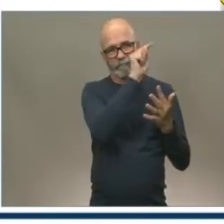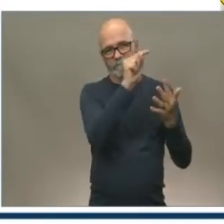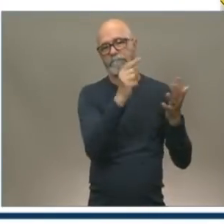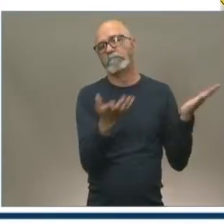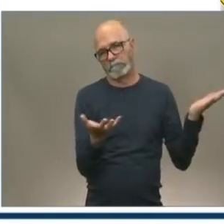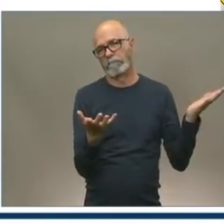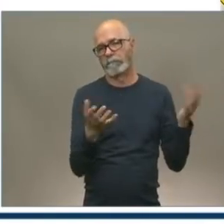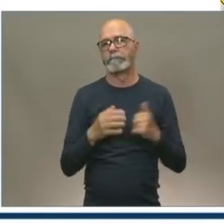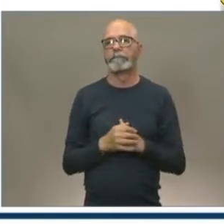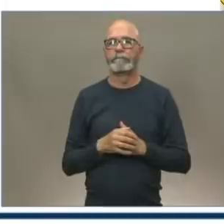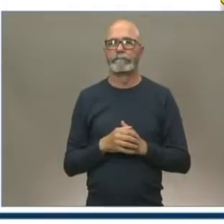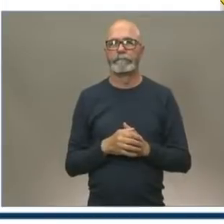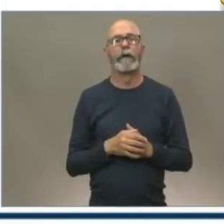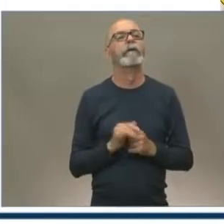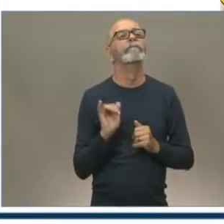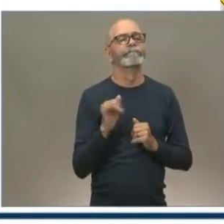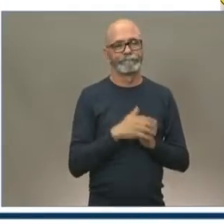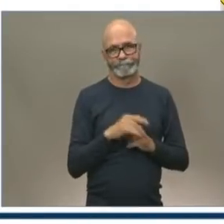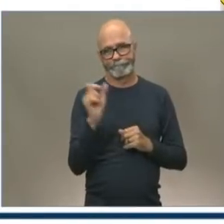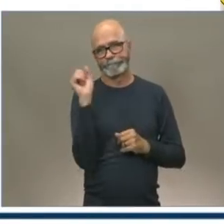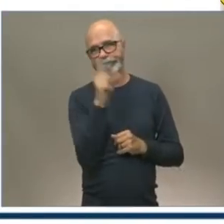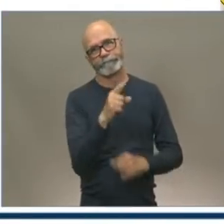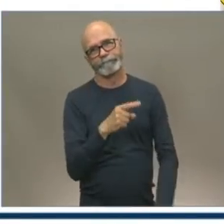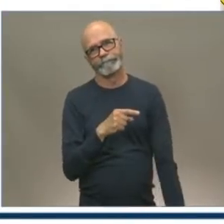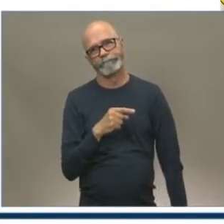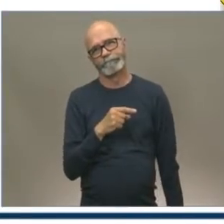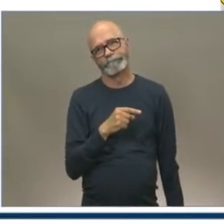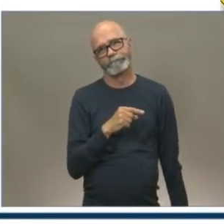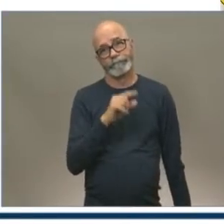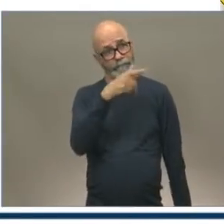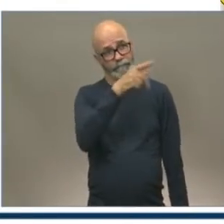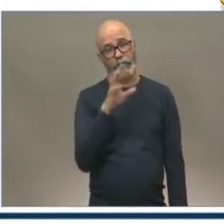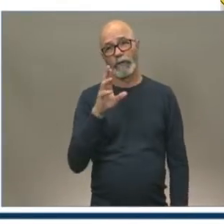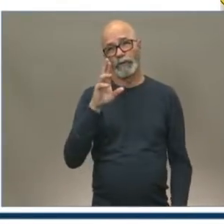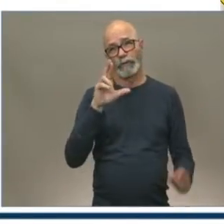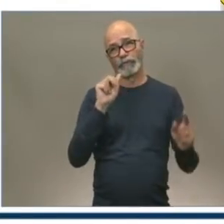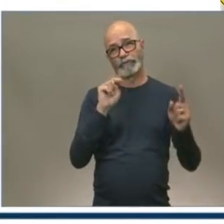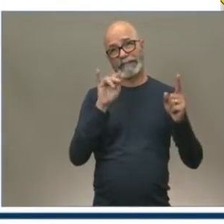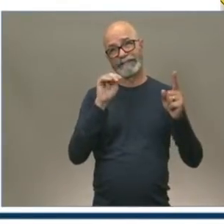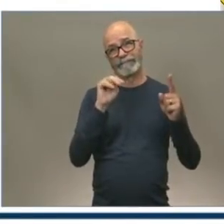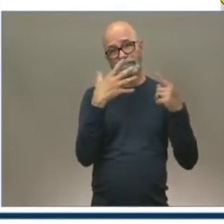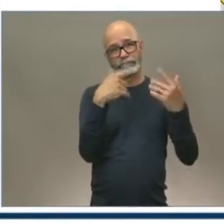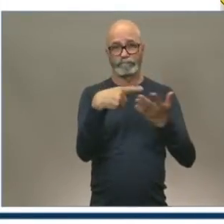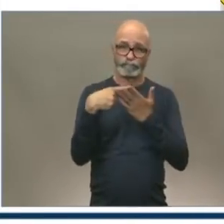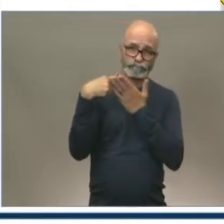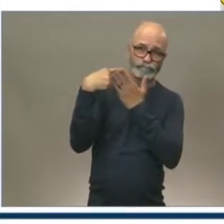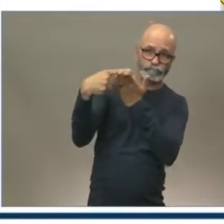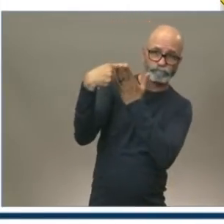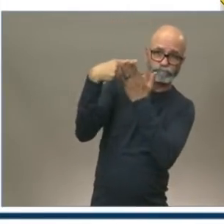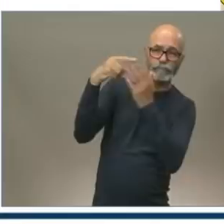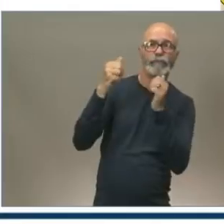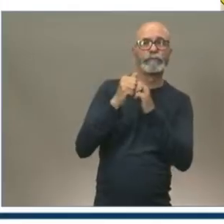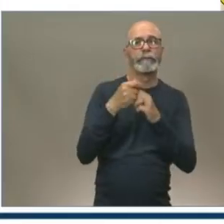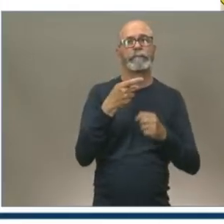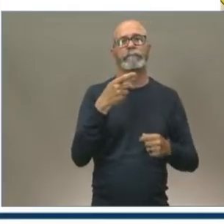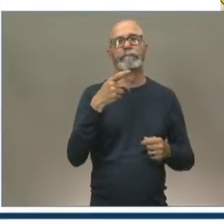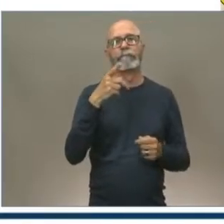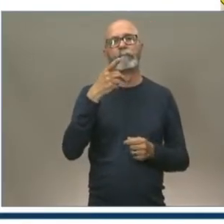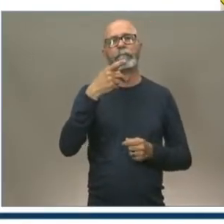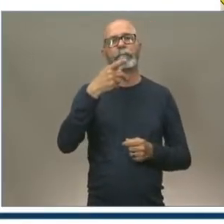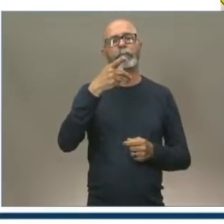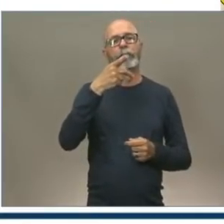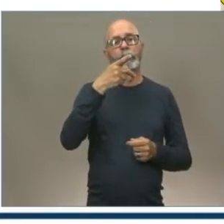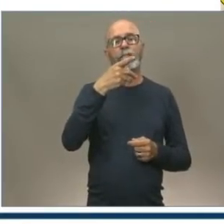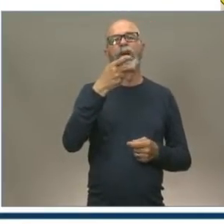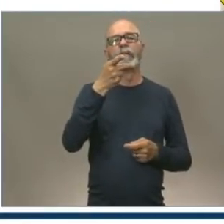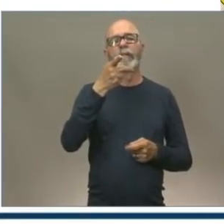Yes, and I'm wondering, Premier Rankin, have you actually talked with Premier Ford in Ontario? And